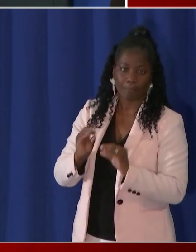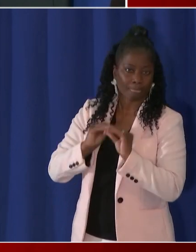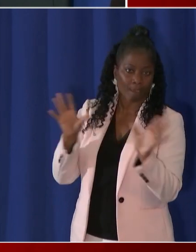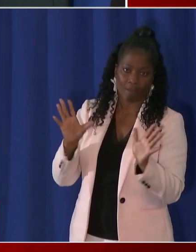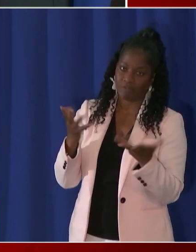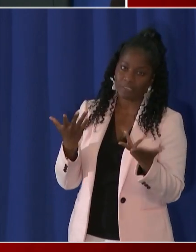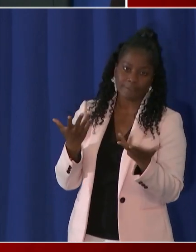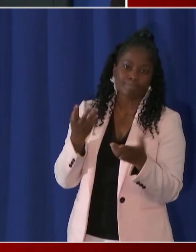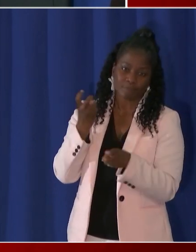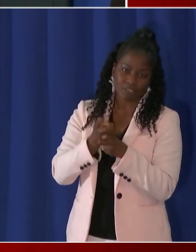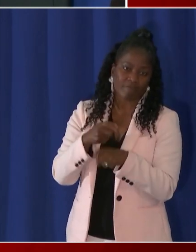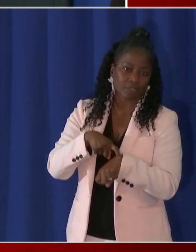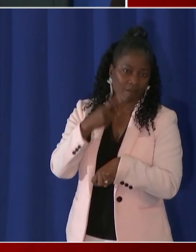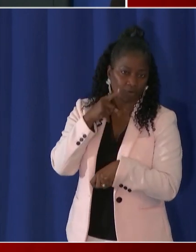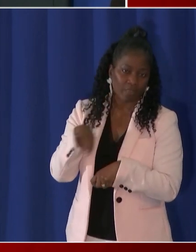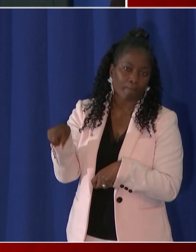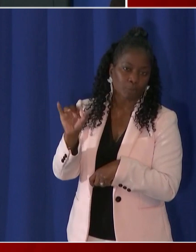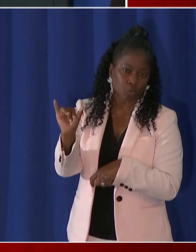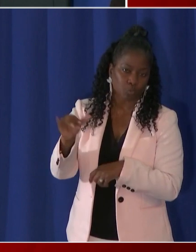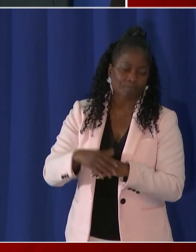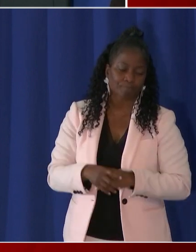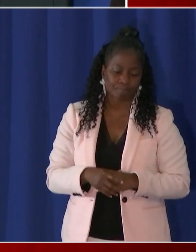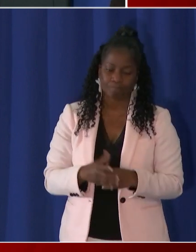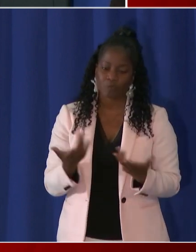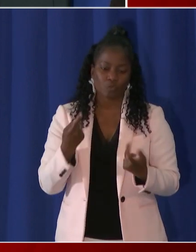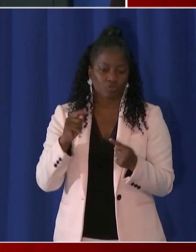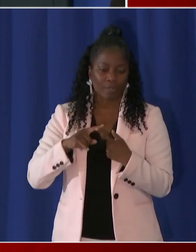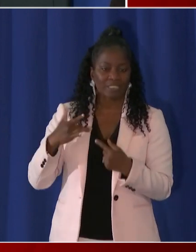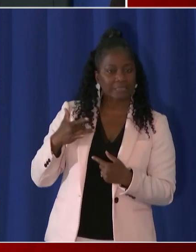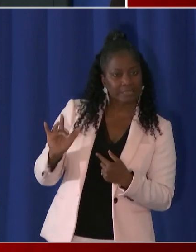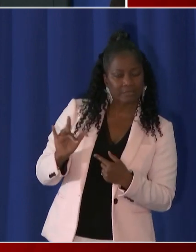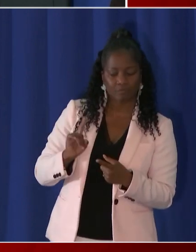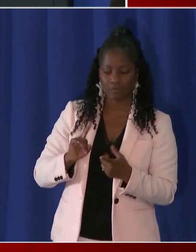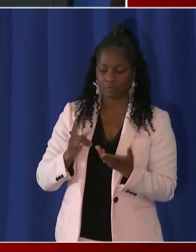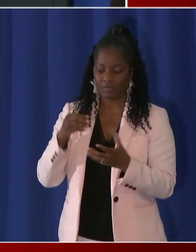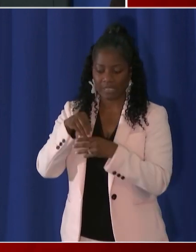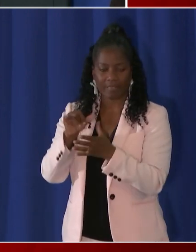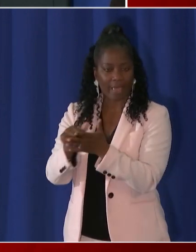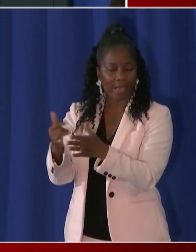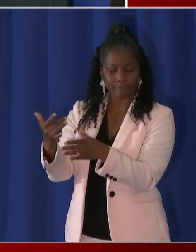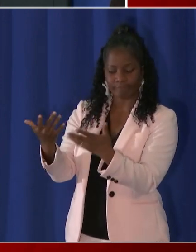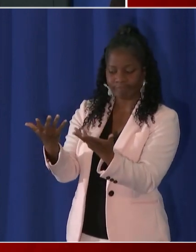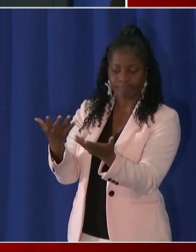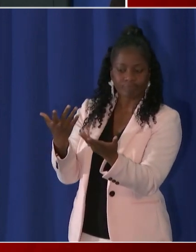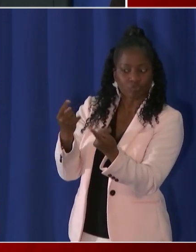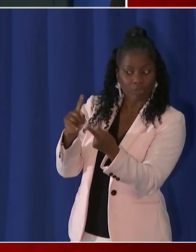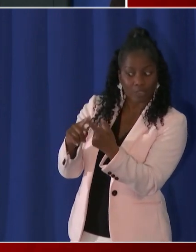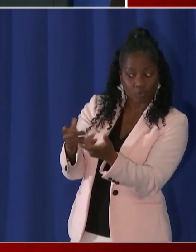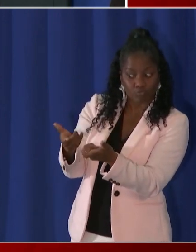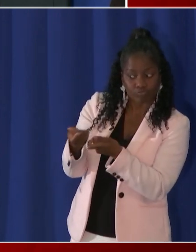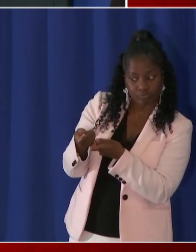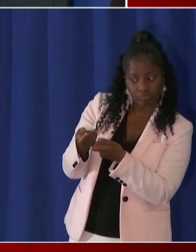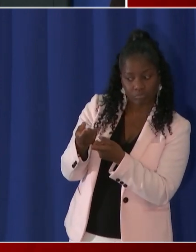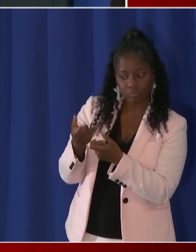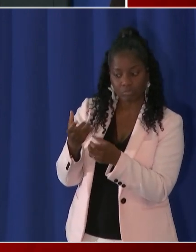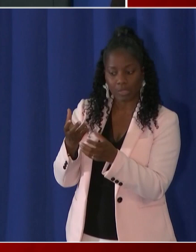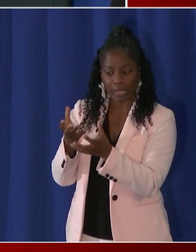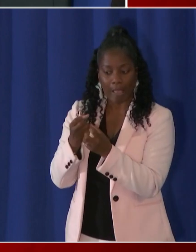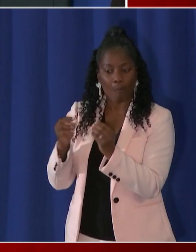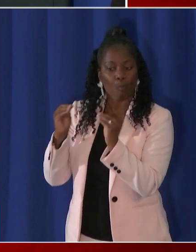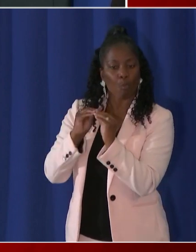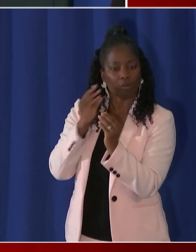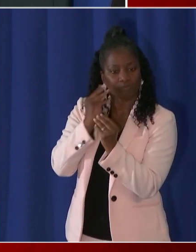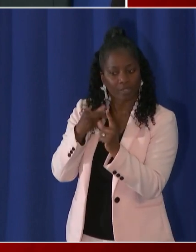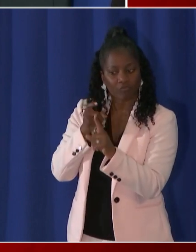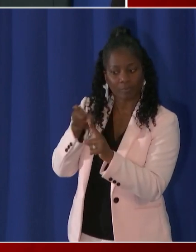very trying time for them as well, and we're trying to be sensitive in that space while simultaneously trying to progress the law